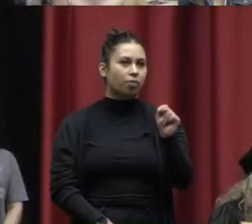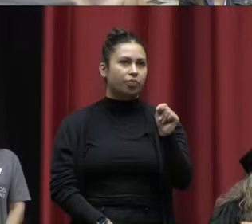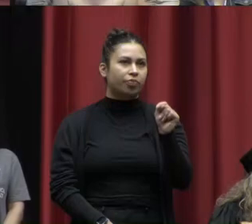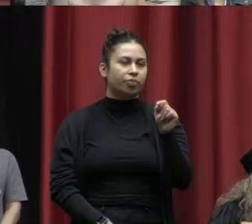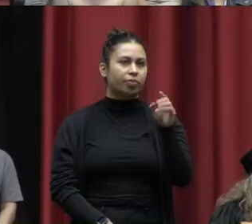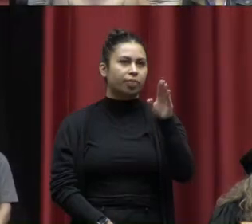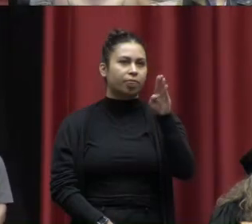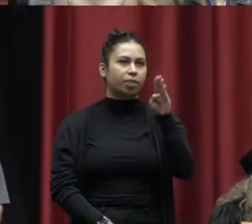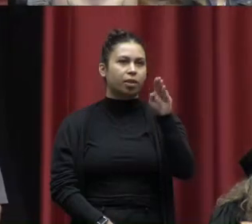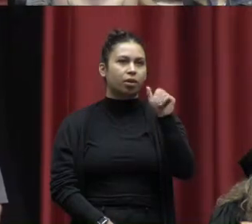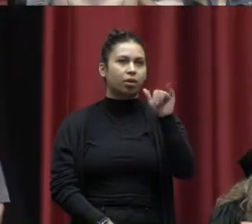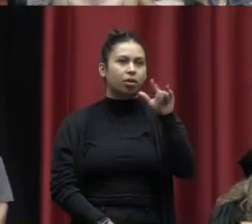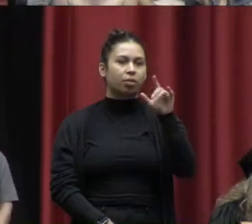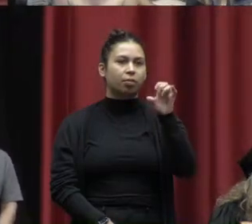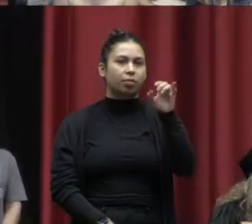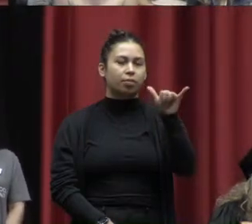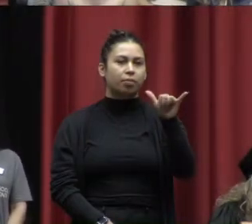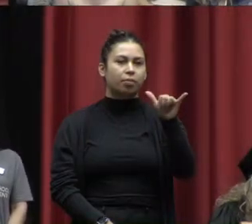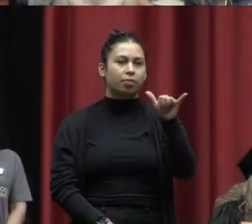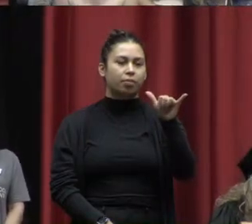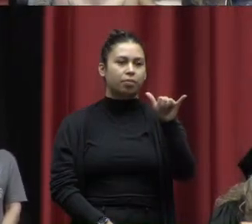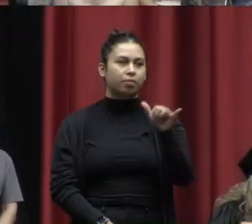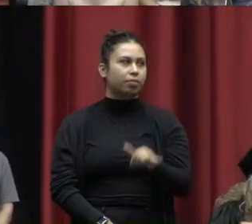Bailey Rawson.